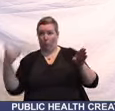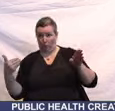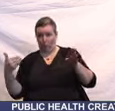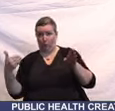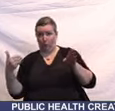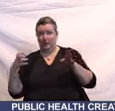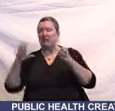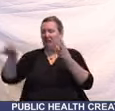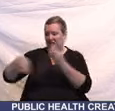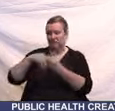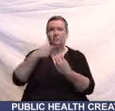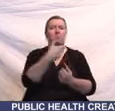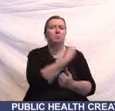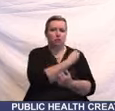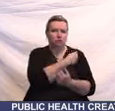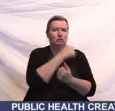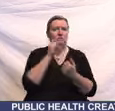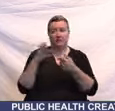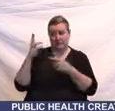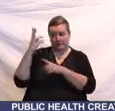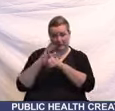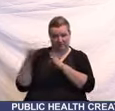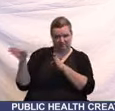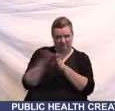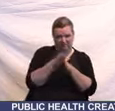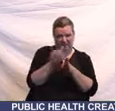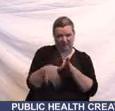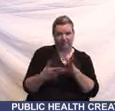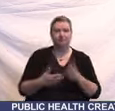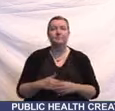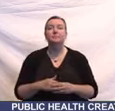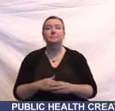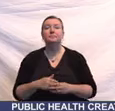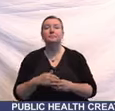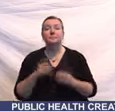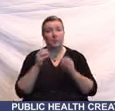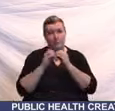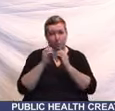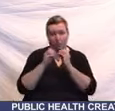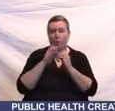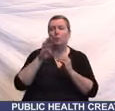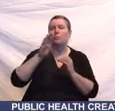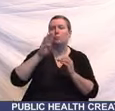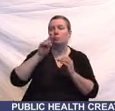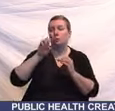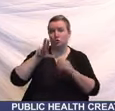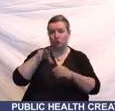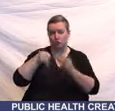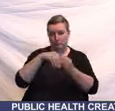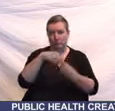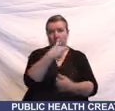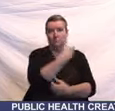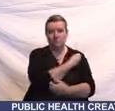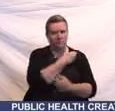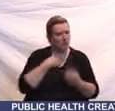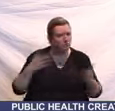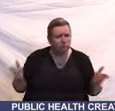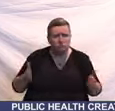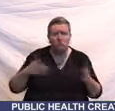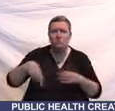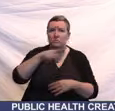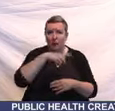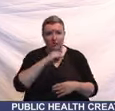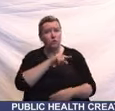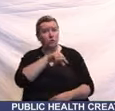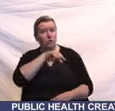boosters. We continue to see pickup in the rates of boosters being administered, and we strongly encourage everyone who is eligible to